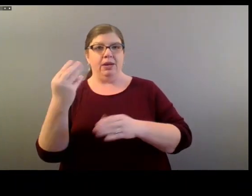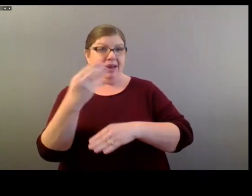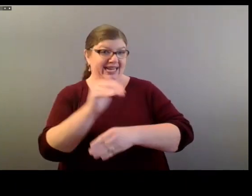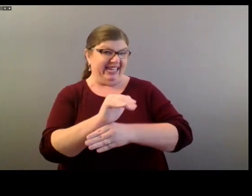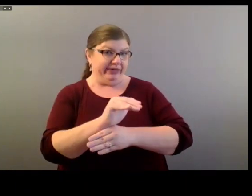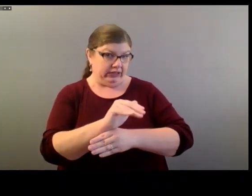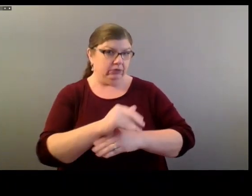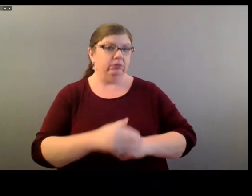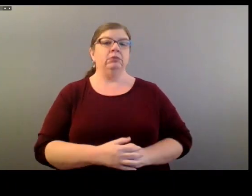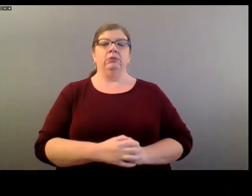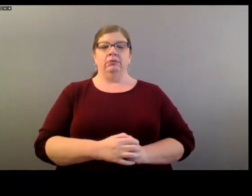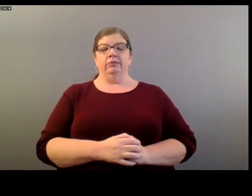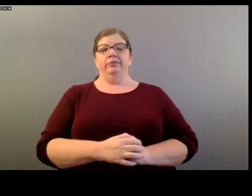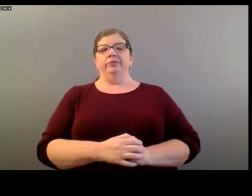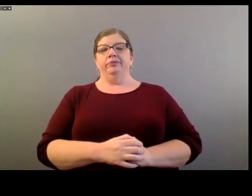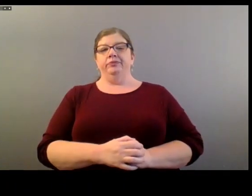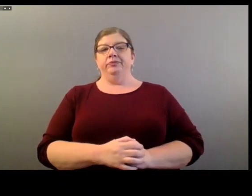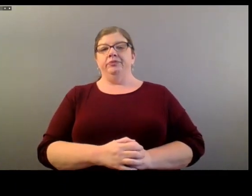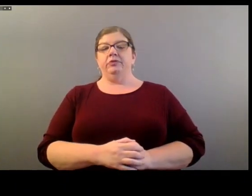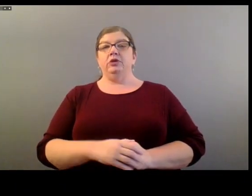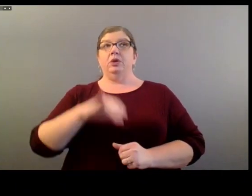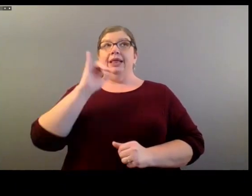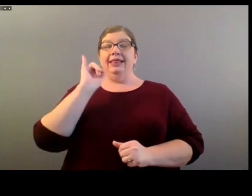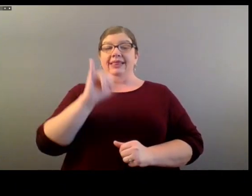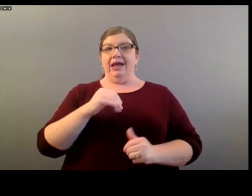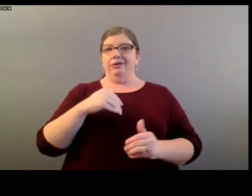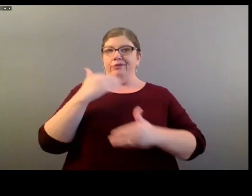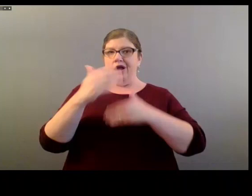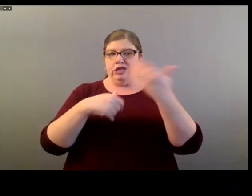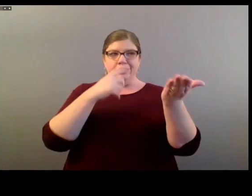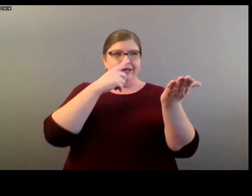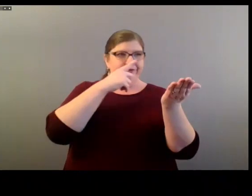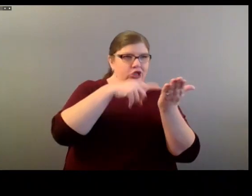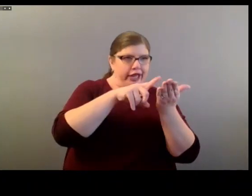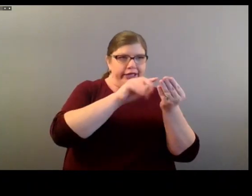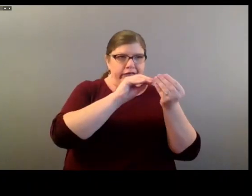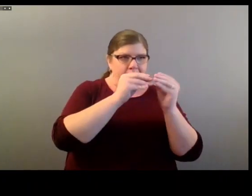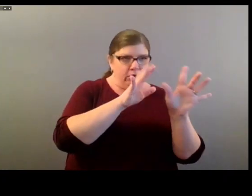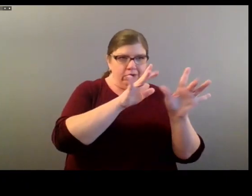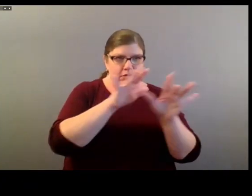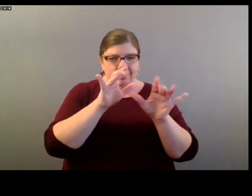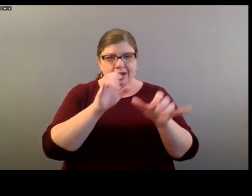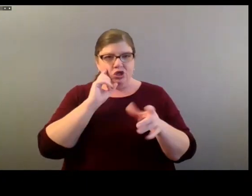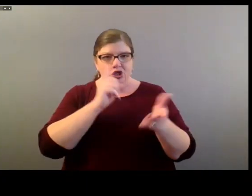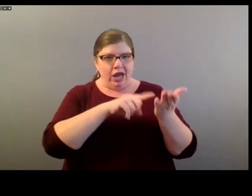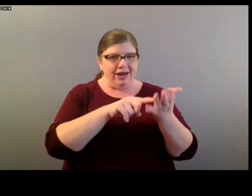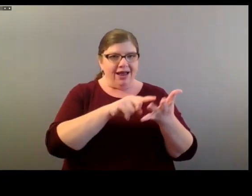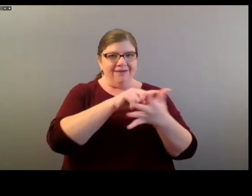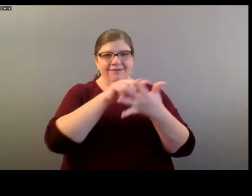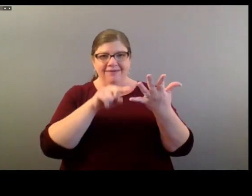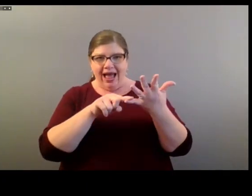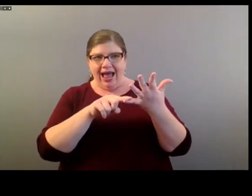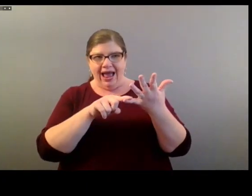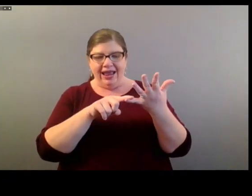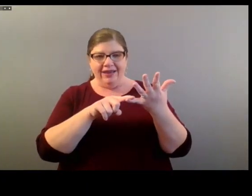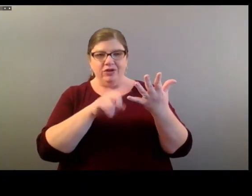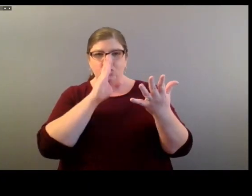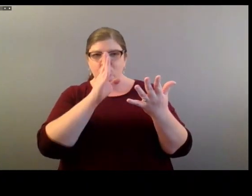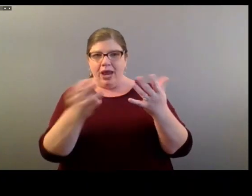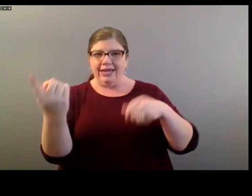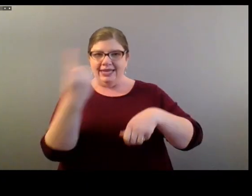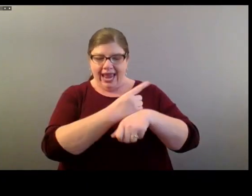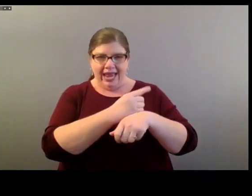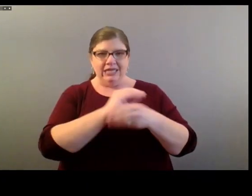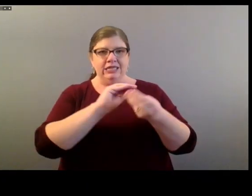In order to simplify this process of checking on 5 individual consecutive days for case